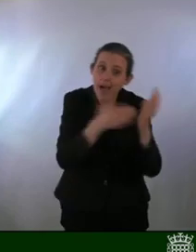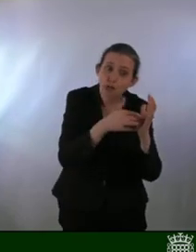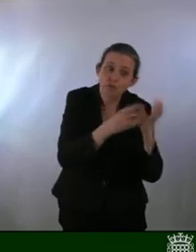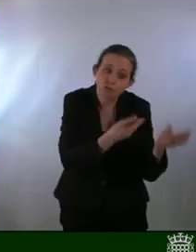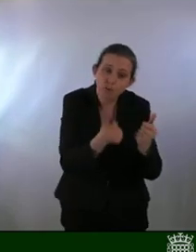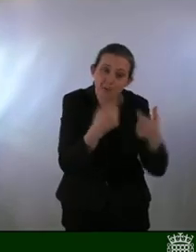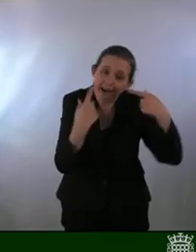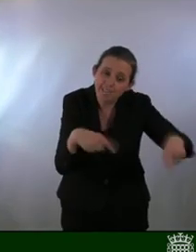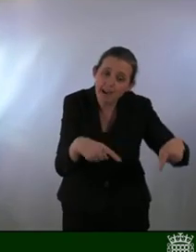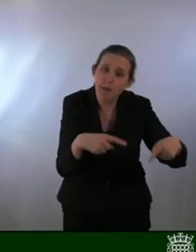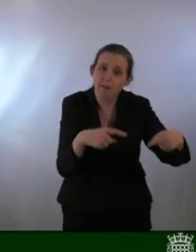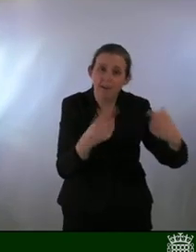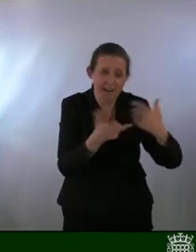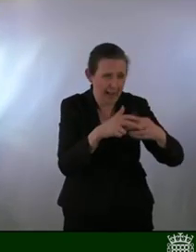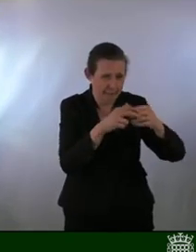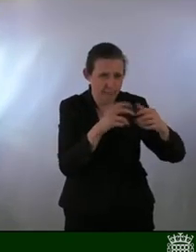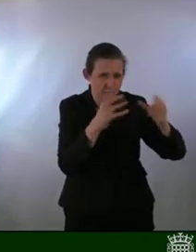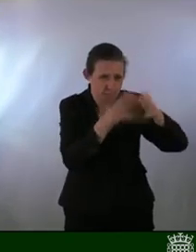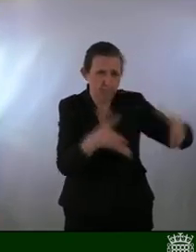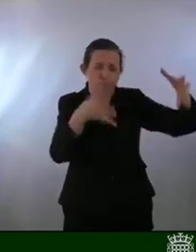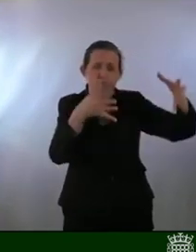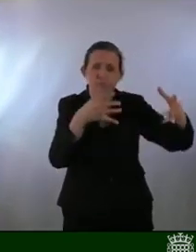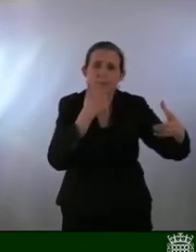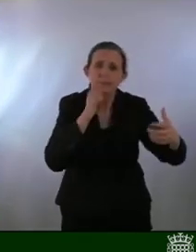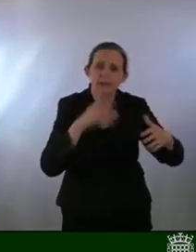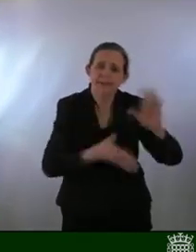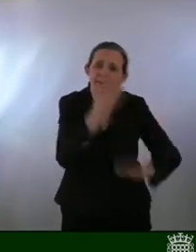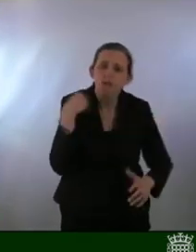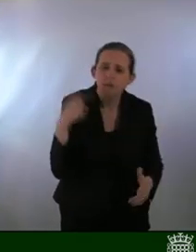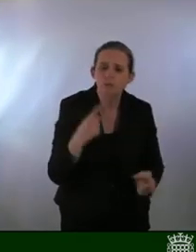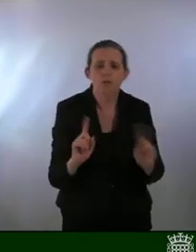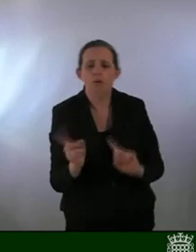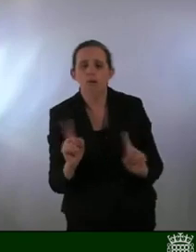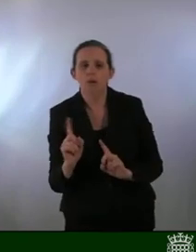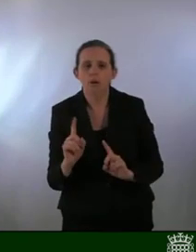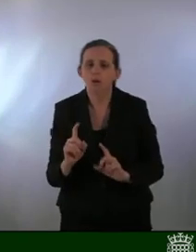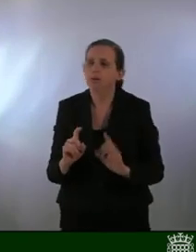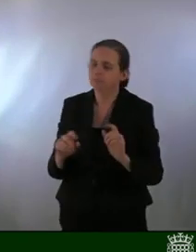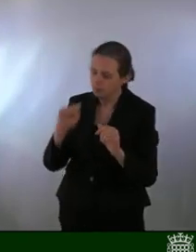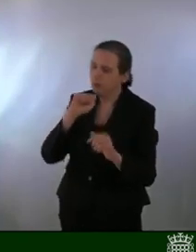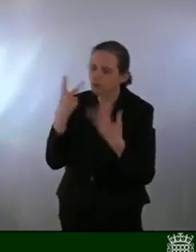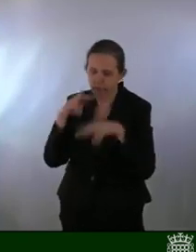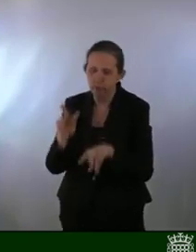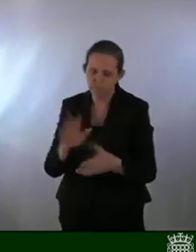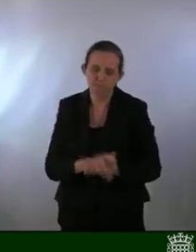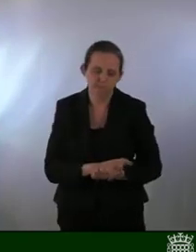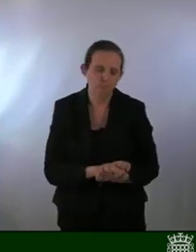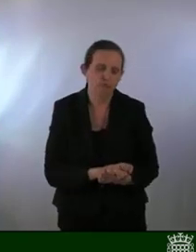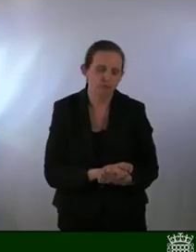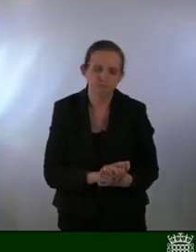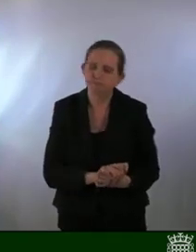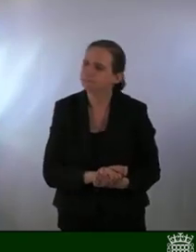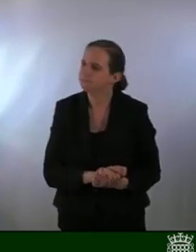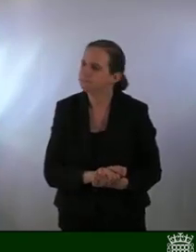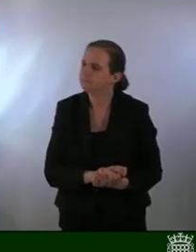health authorities should there prove to be a significant shift in population? Yes, of course, I'll keep both of those under review. Graham. Mr.